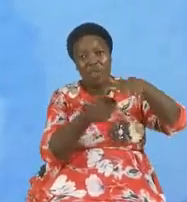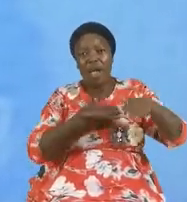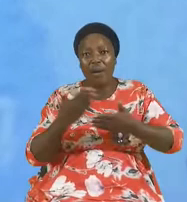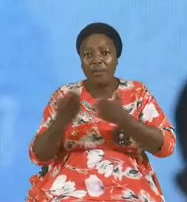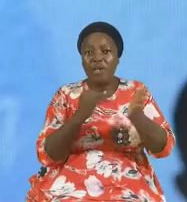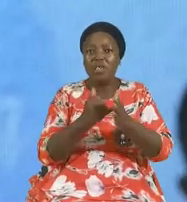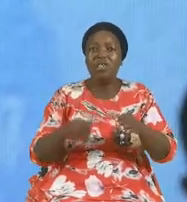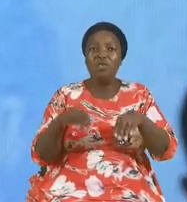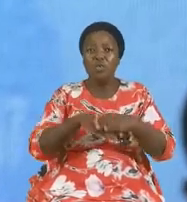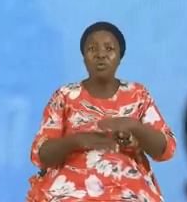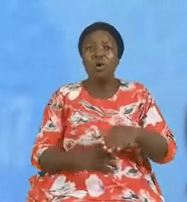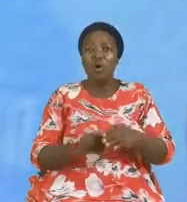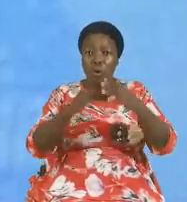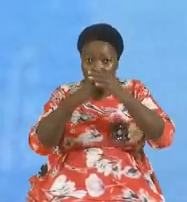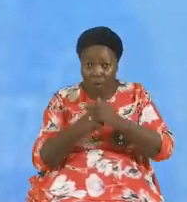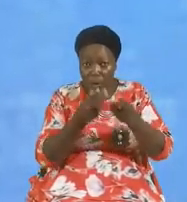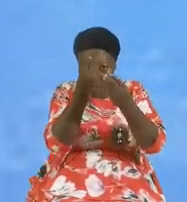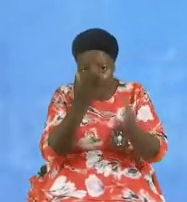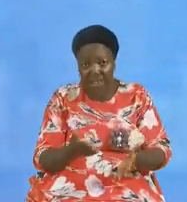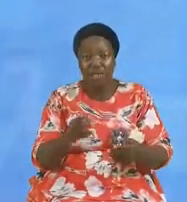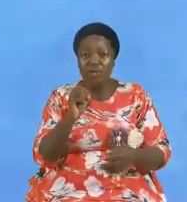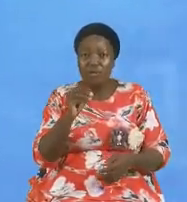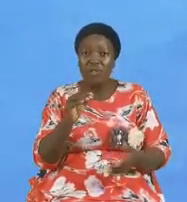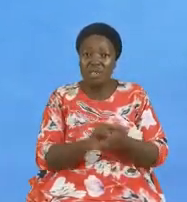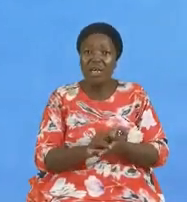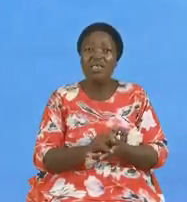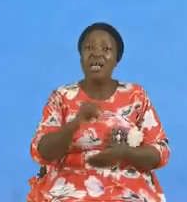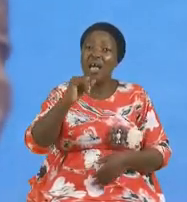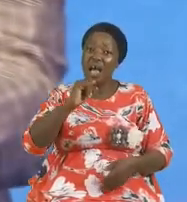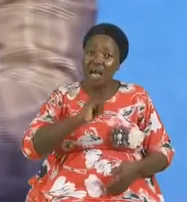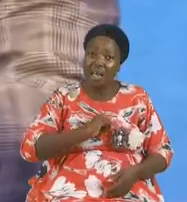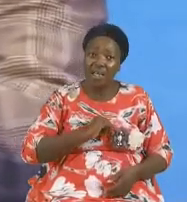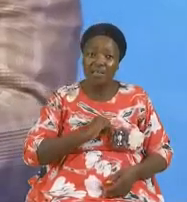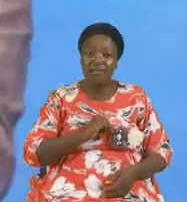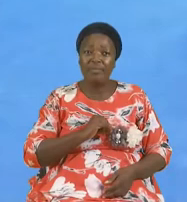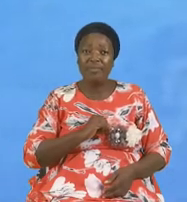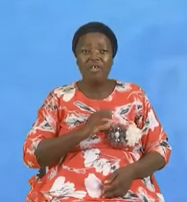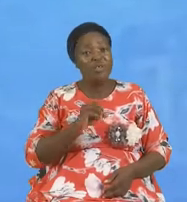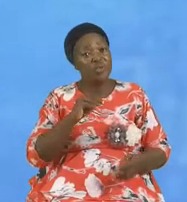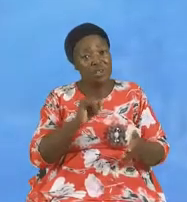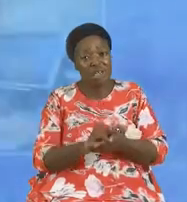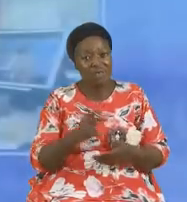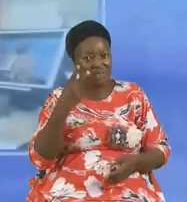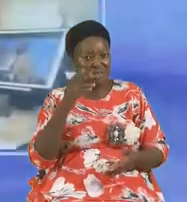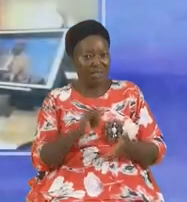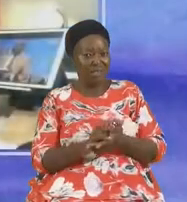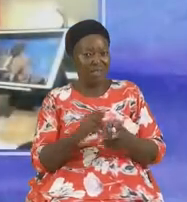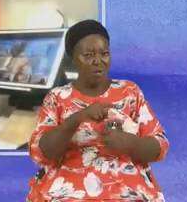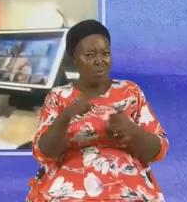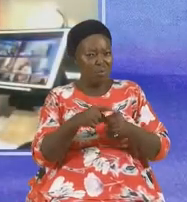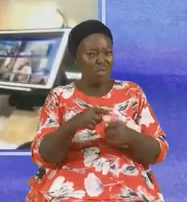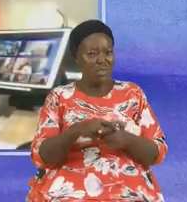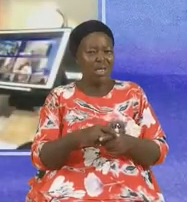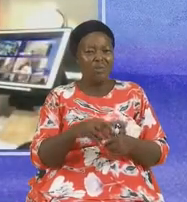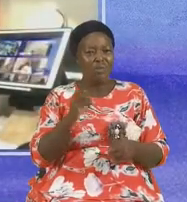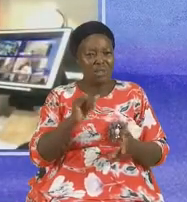my body under and bring it into subjection, lest by any means, look at that,